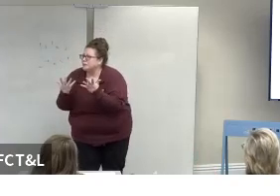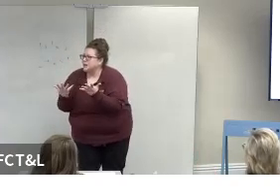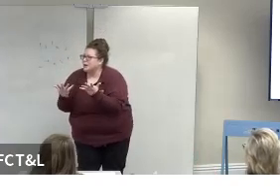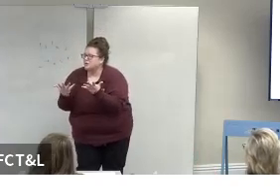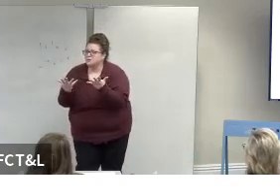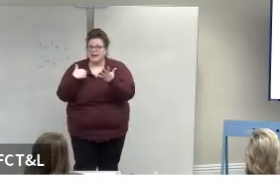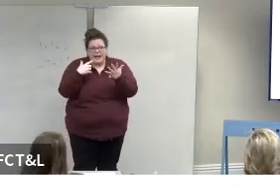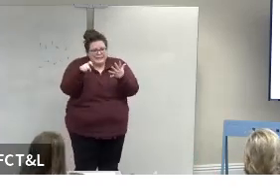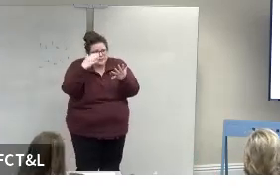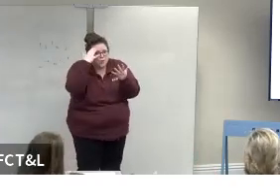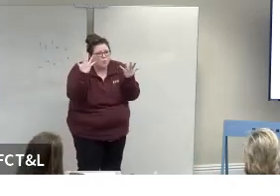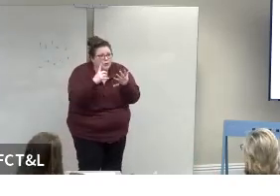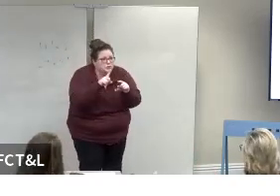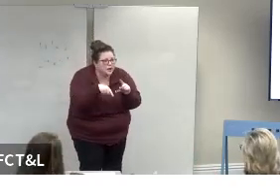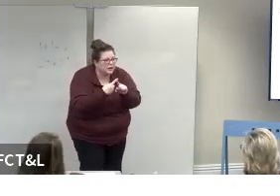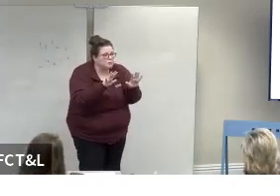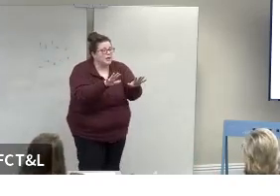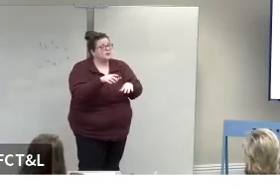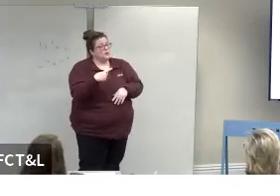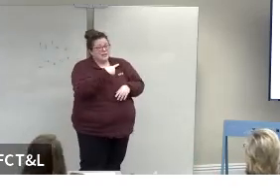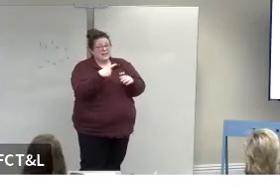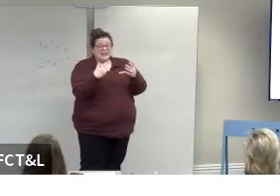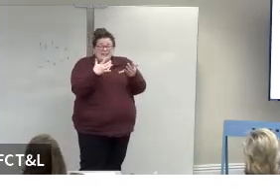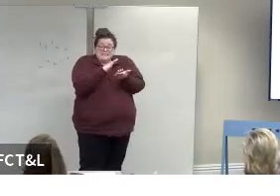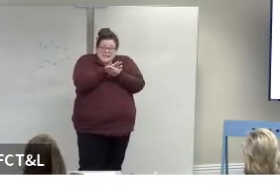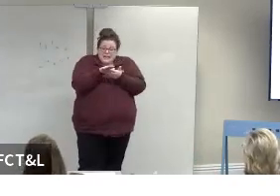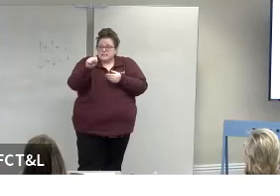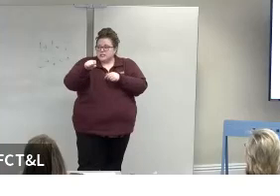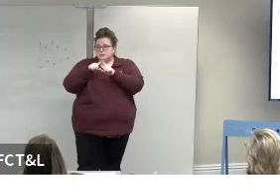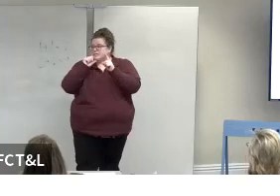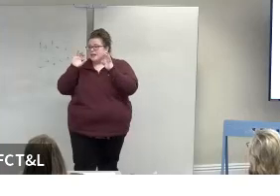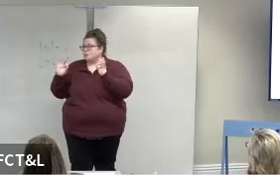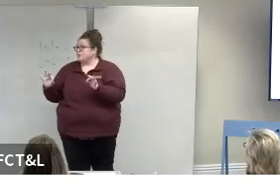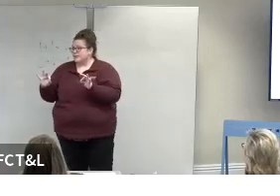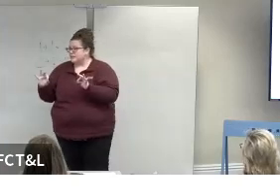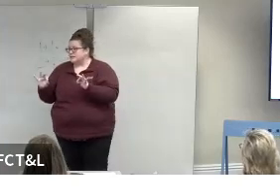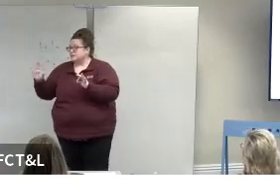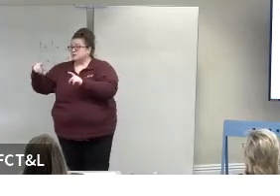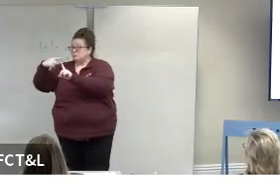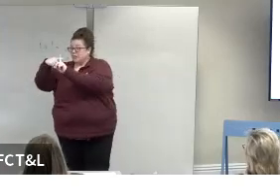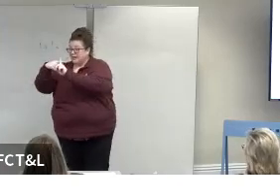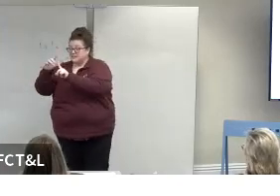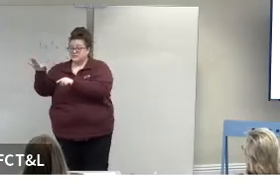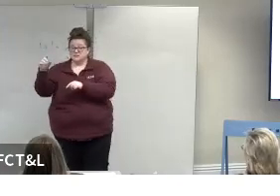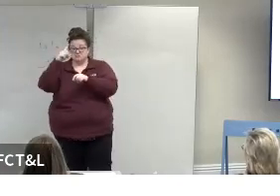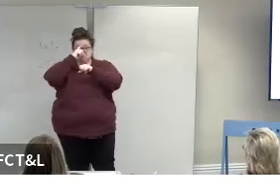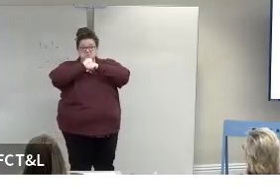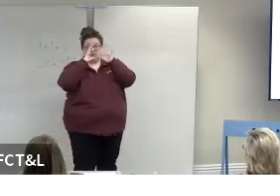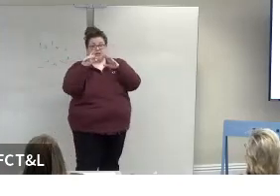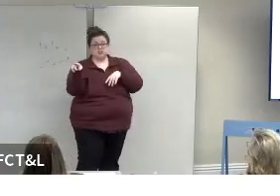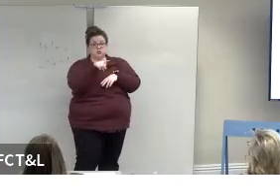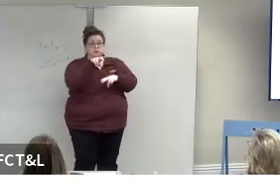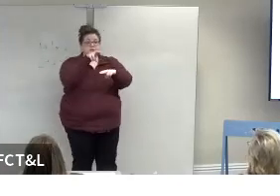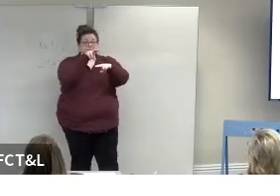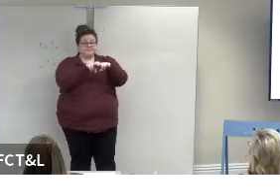nowhere. And that was not at all what they were talking about. So it's like, what happened? So it's nice, but it's not perfect.